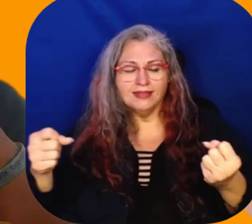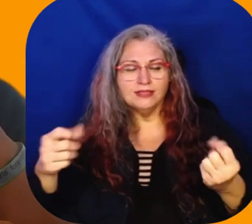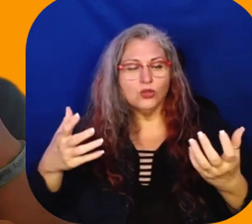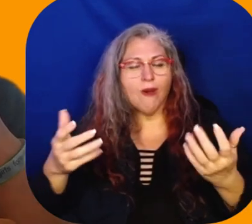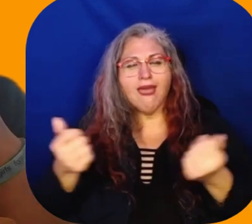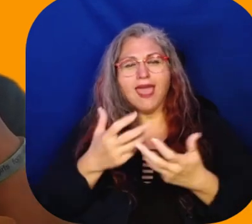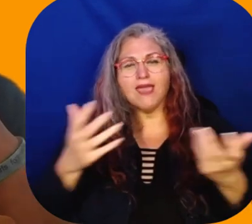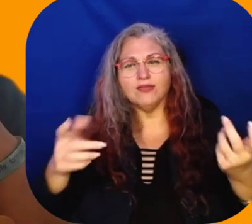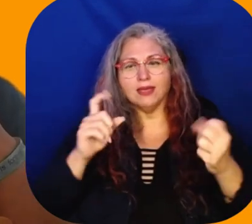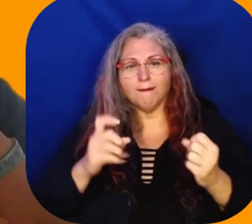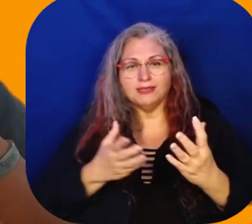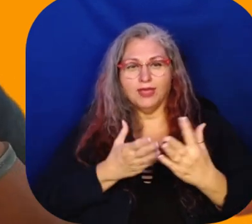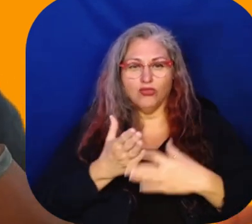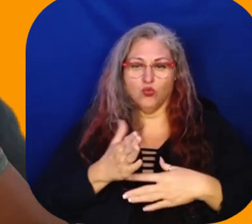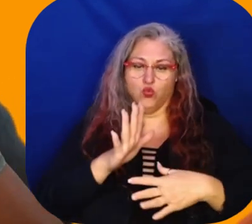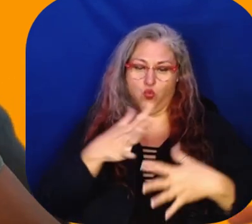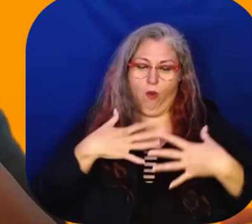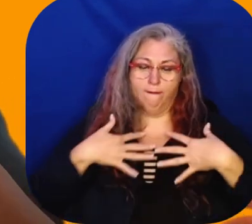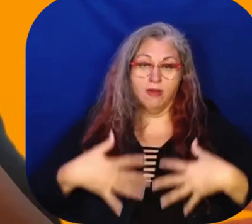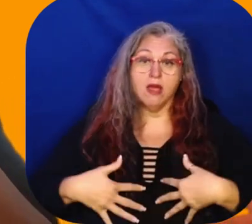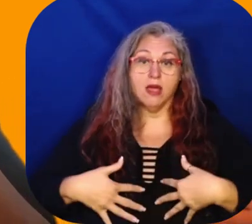your body. Yeah. And